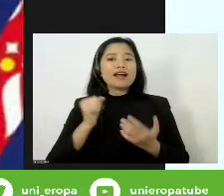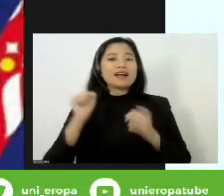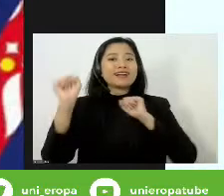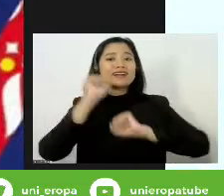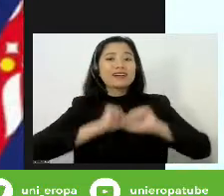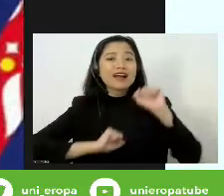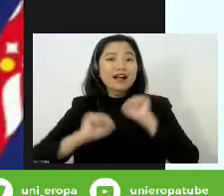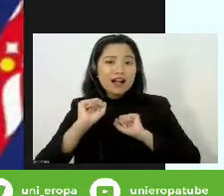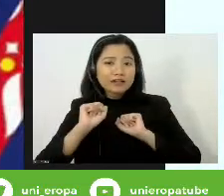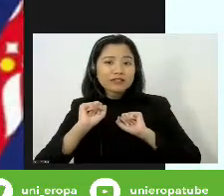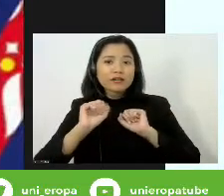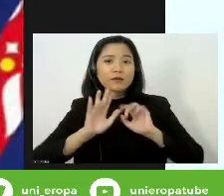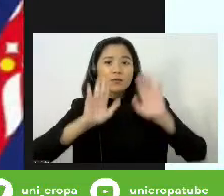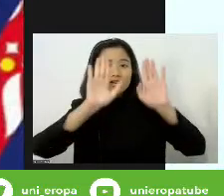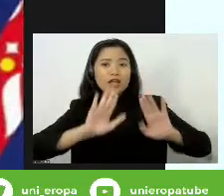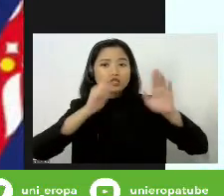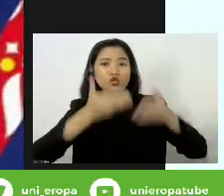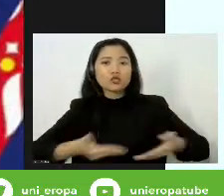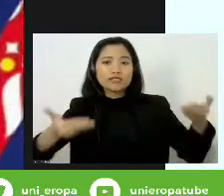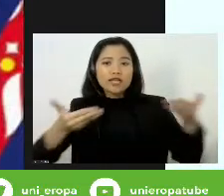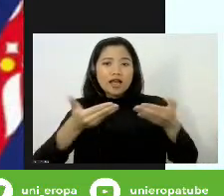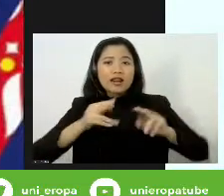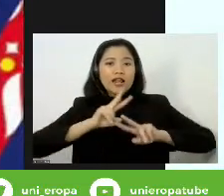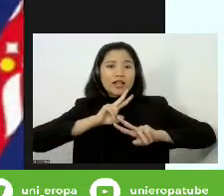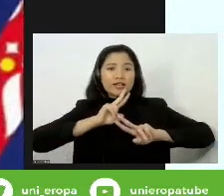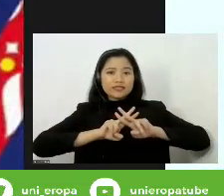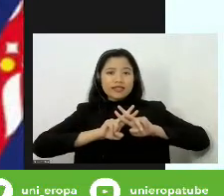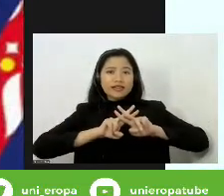the new Rush movie